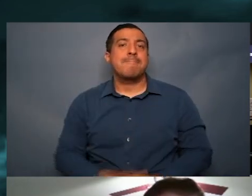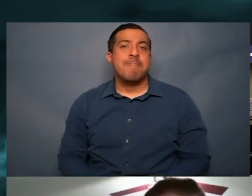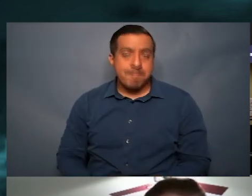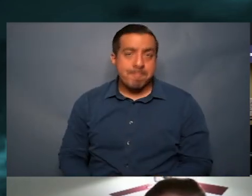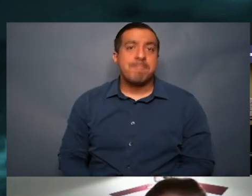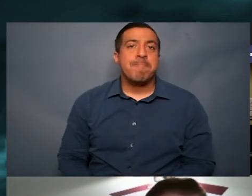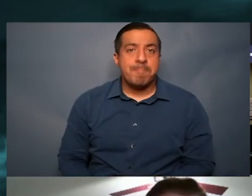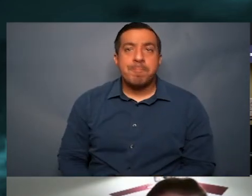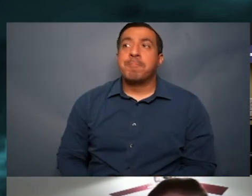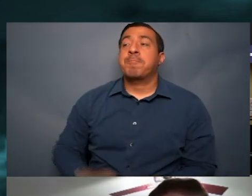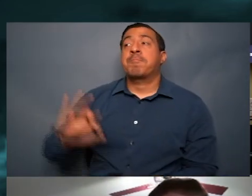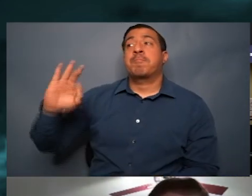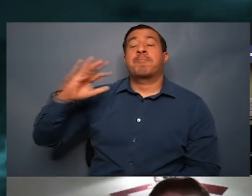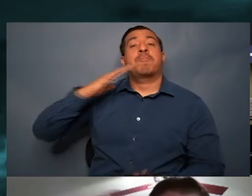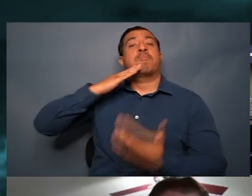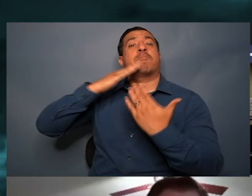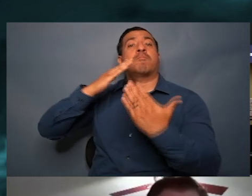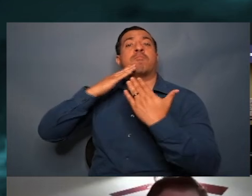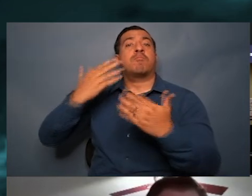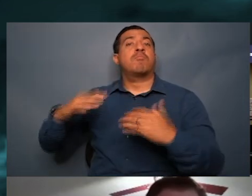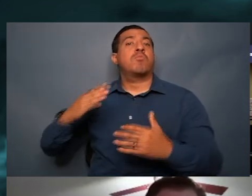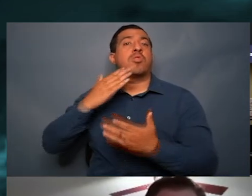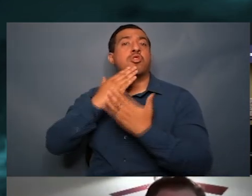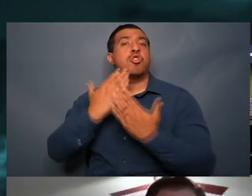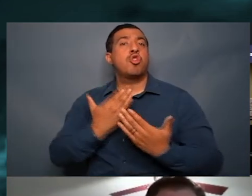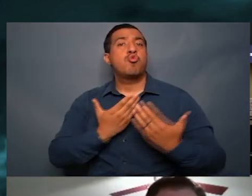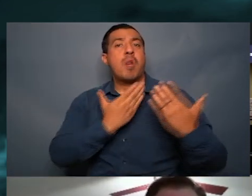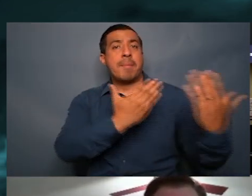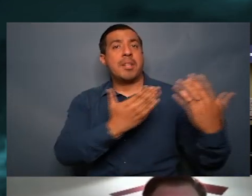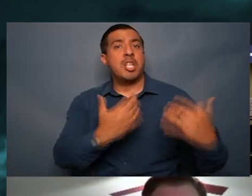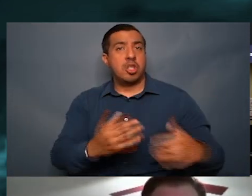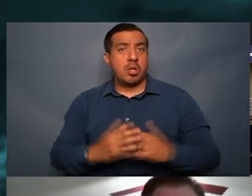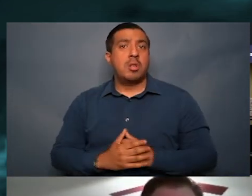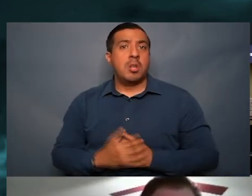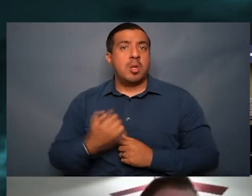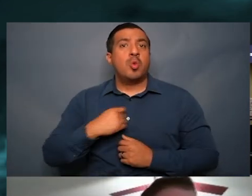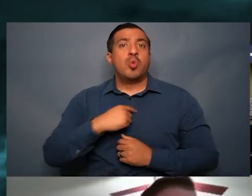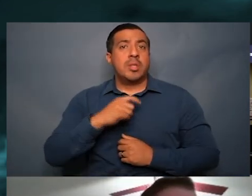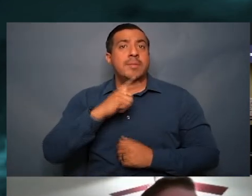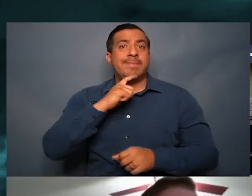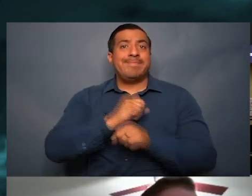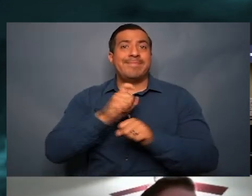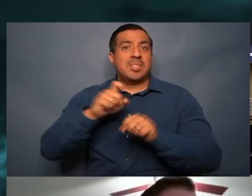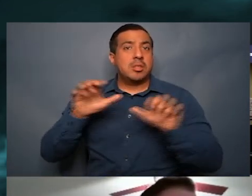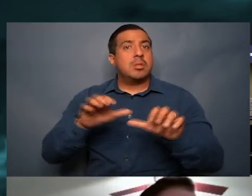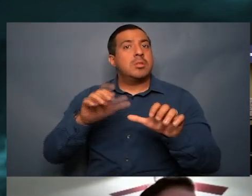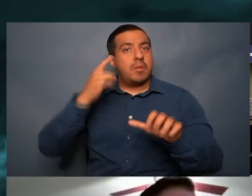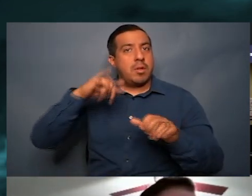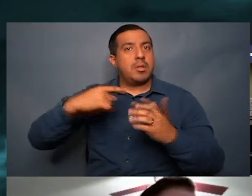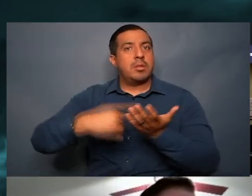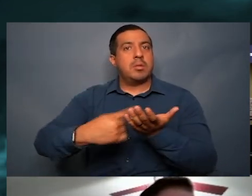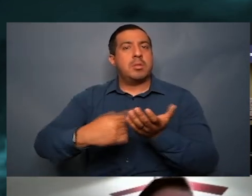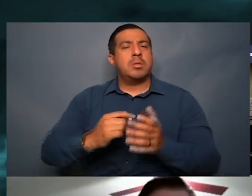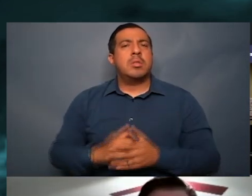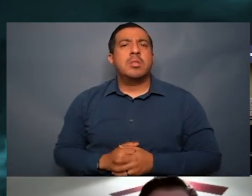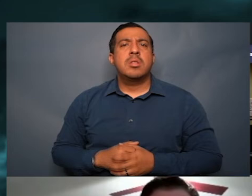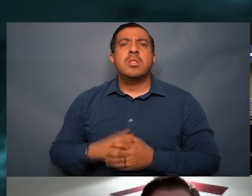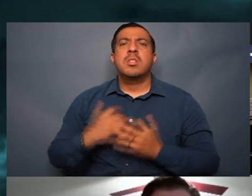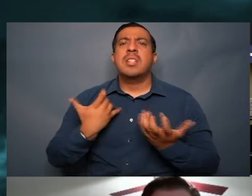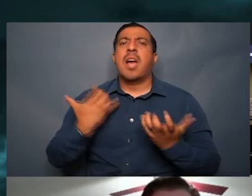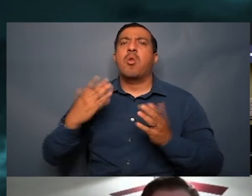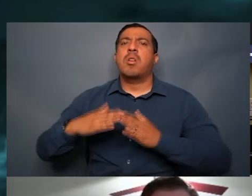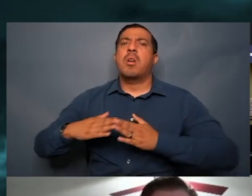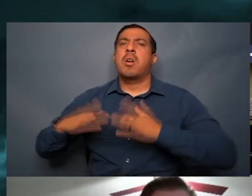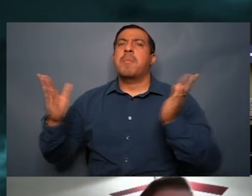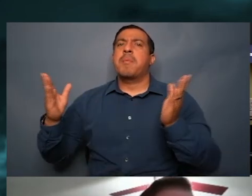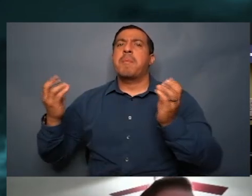Those are all great recommendations, and it's something that we needed to get to in this discussion. I would just say, like, can we just kind of open